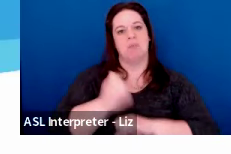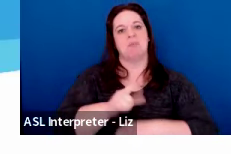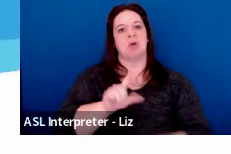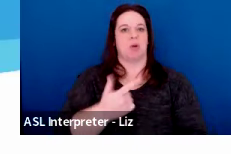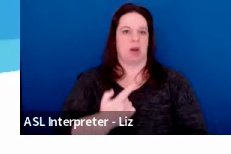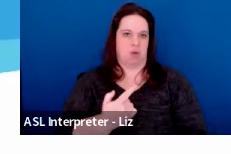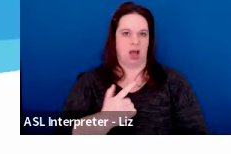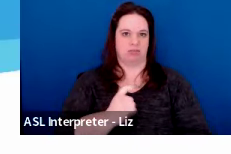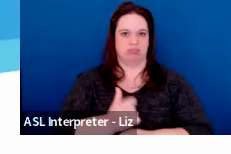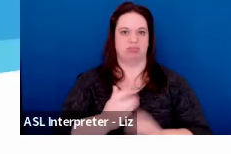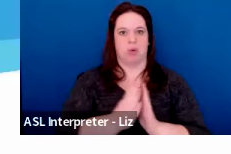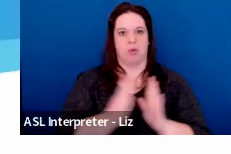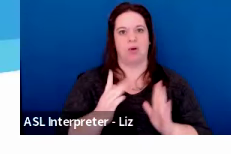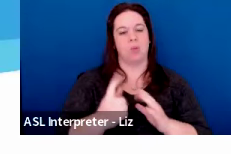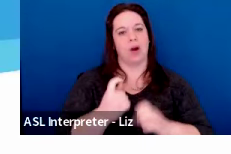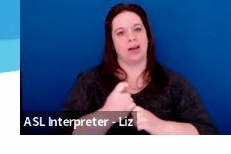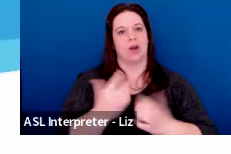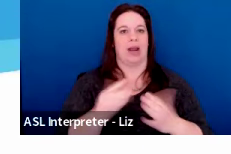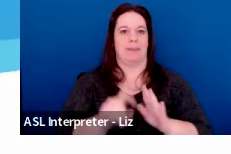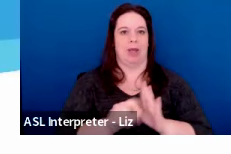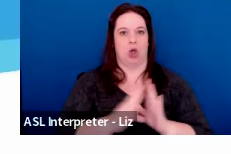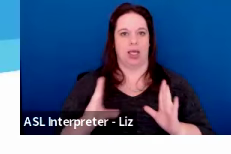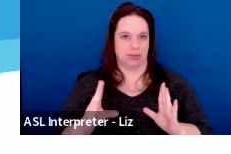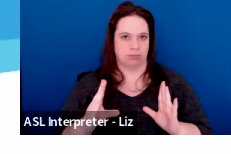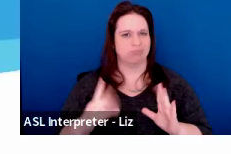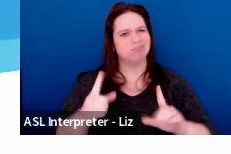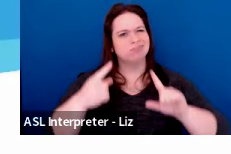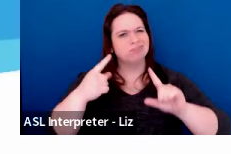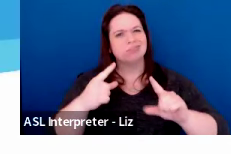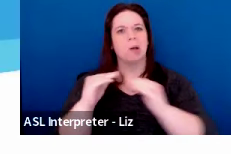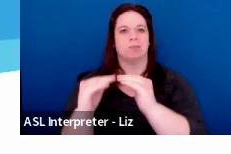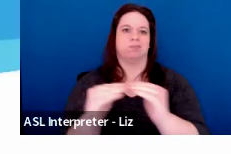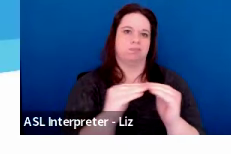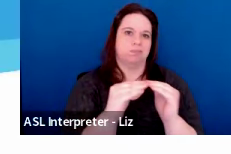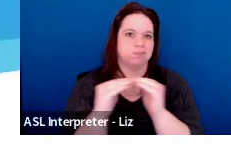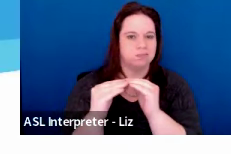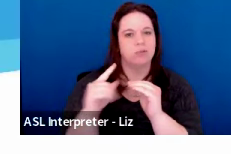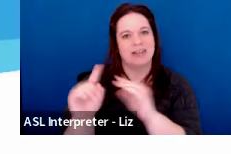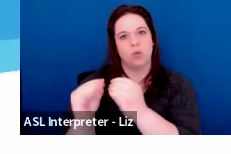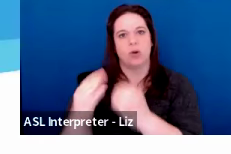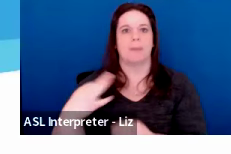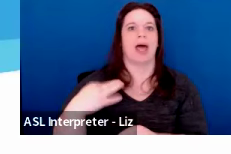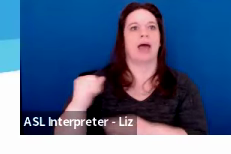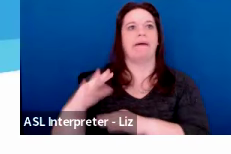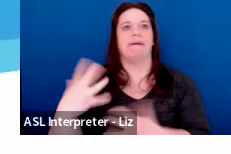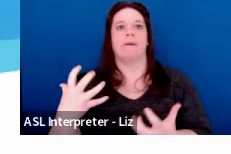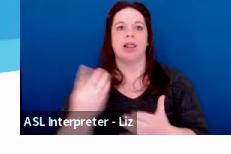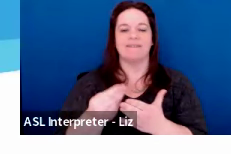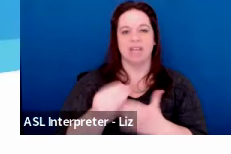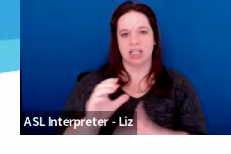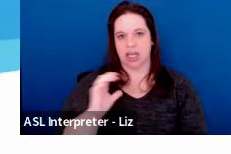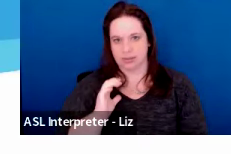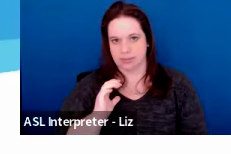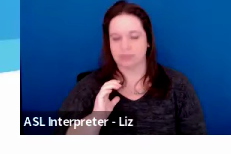to create a level playing field and opportunities for the organizations applying for funding. So we have has